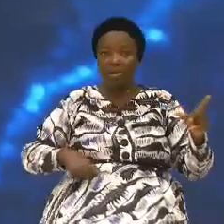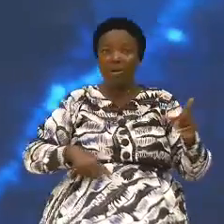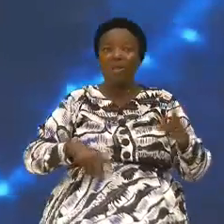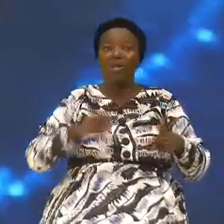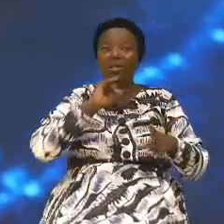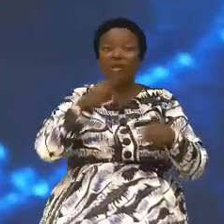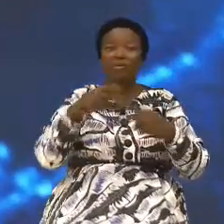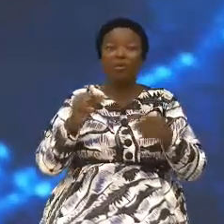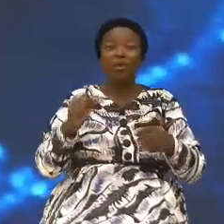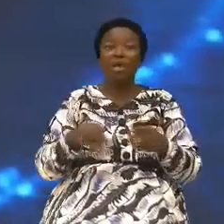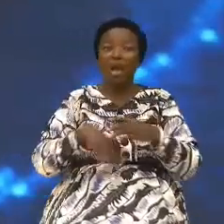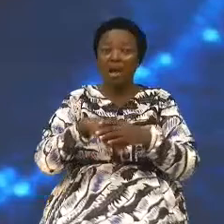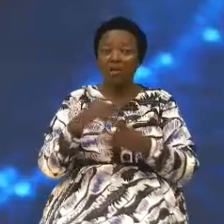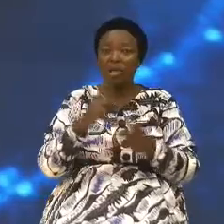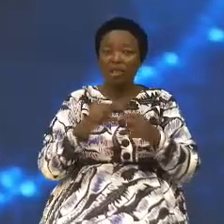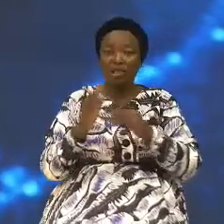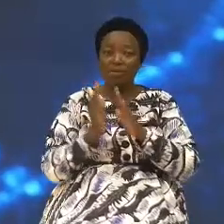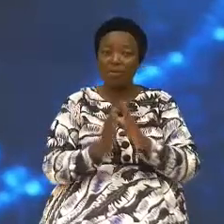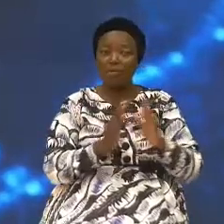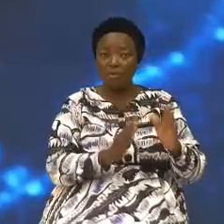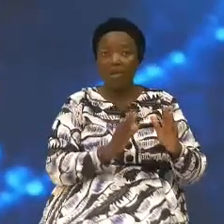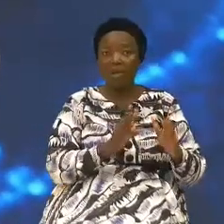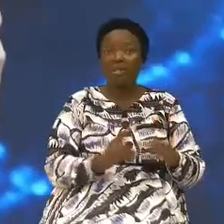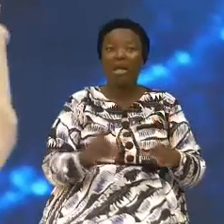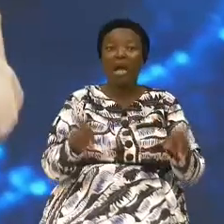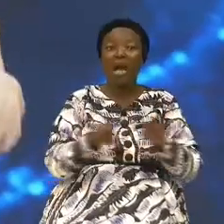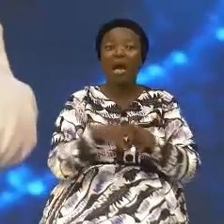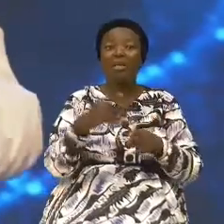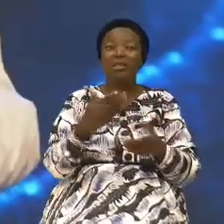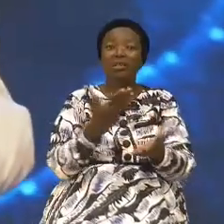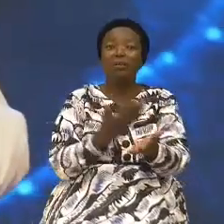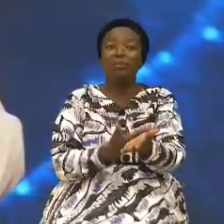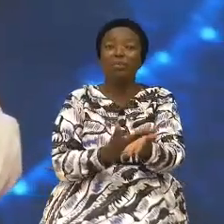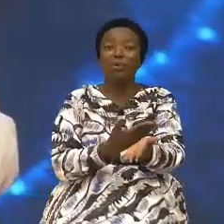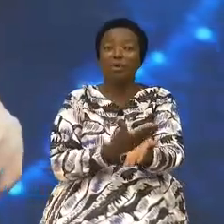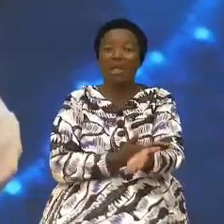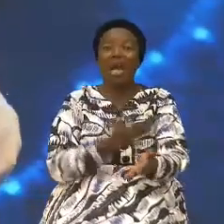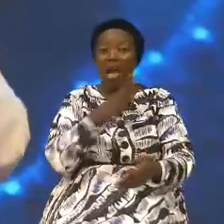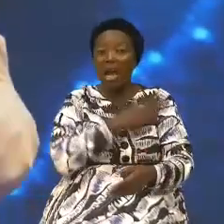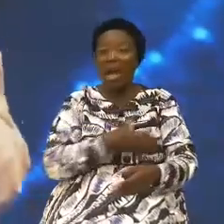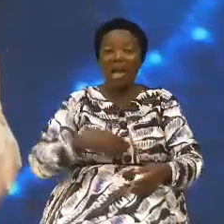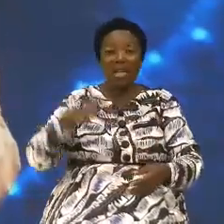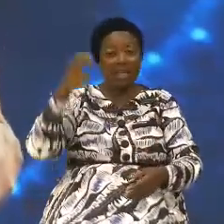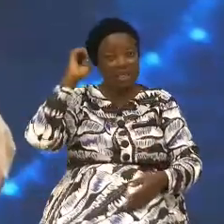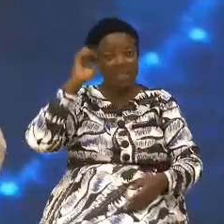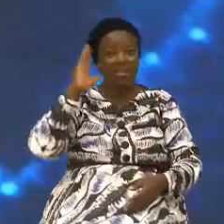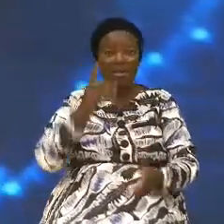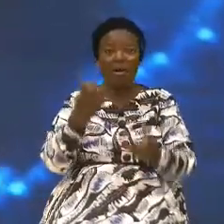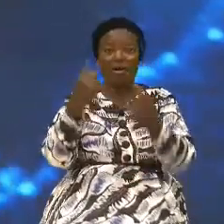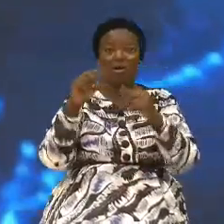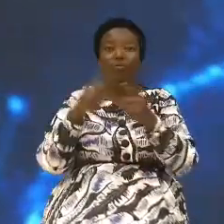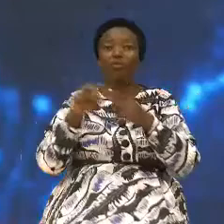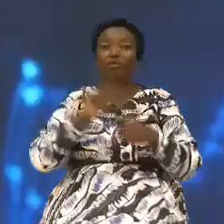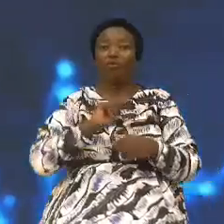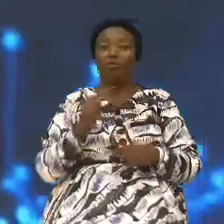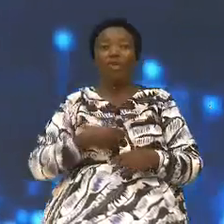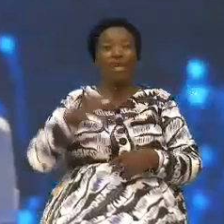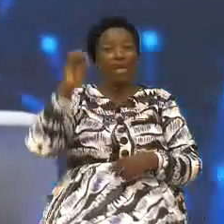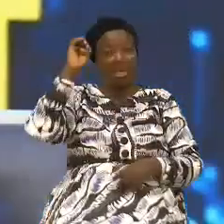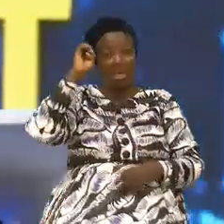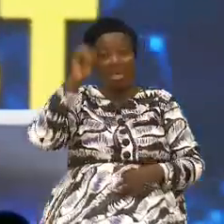is prepared as the morning, and he shall come unto us. He